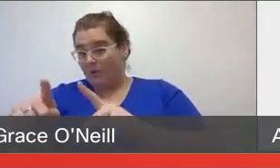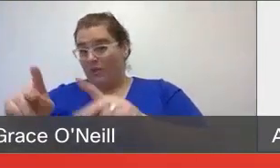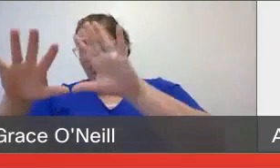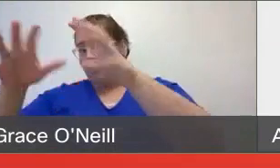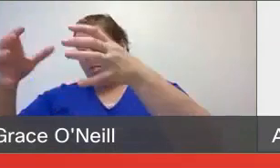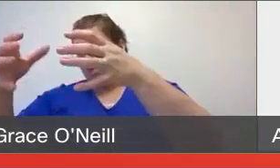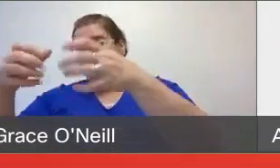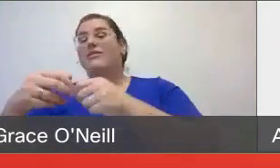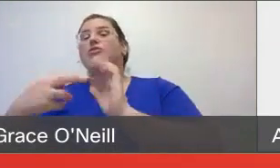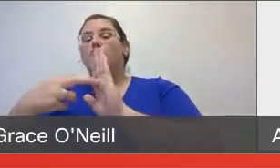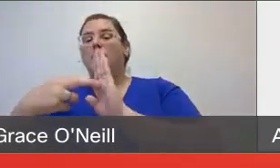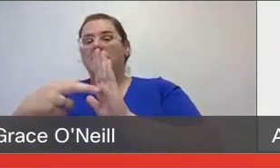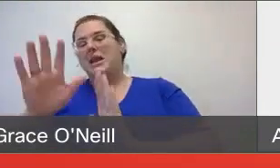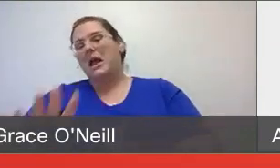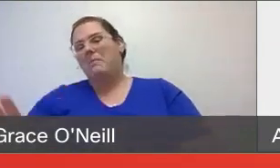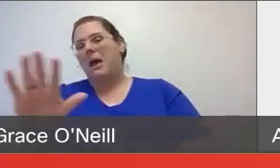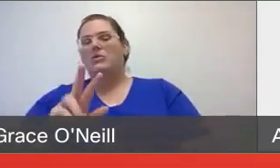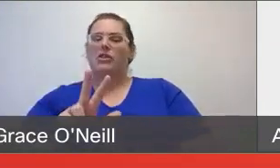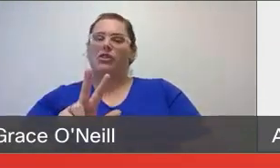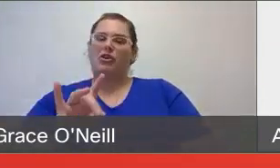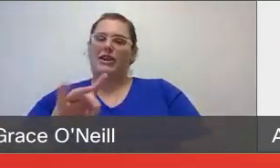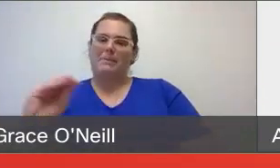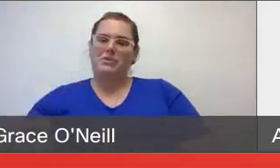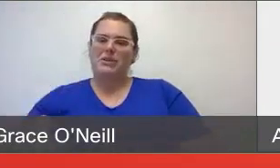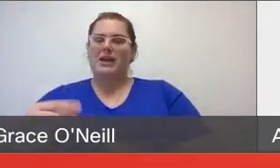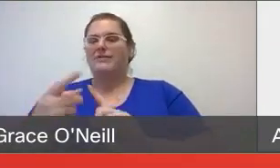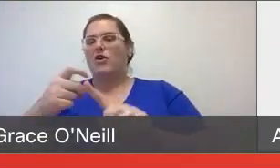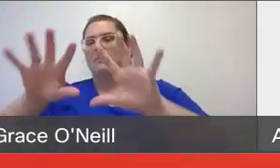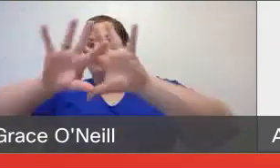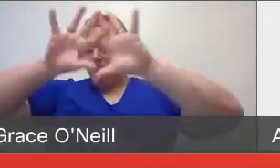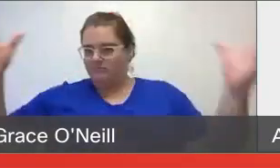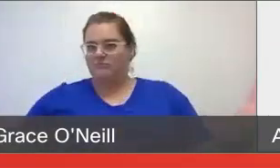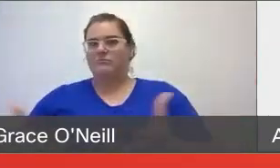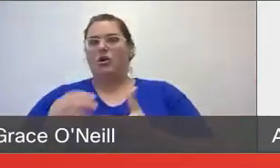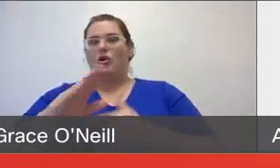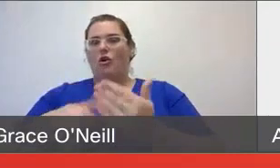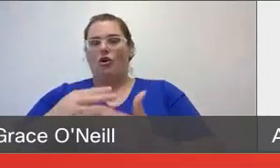about 38% of the people who were in ICFs during the last year and a half.